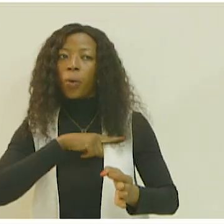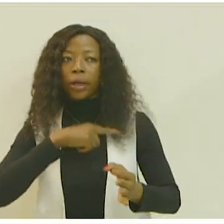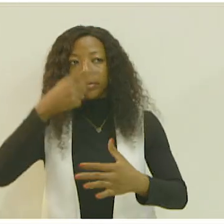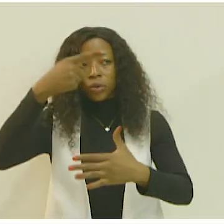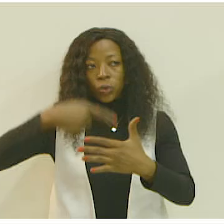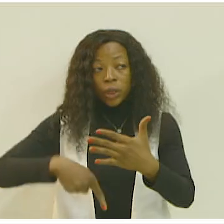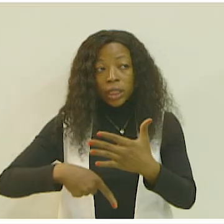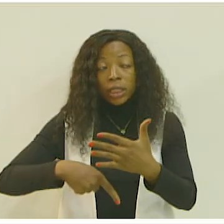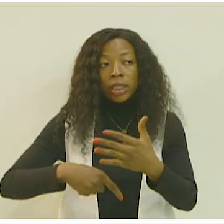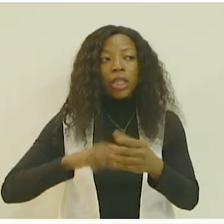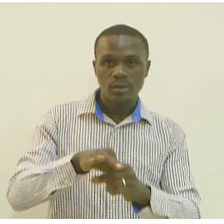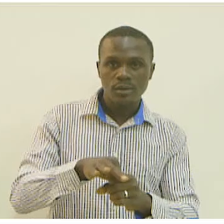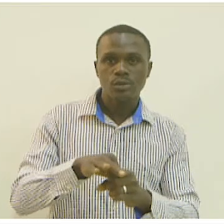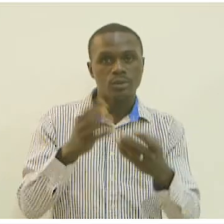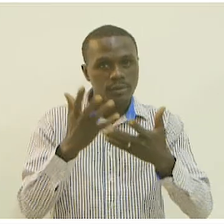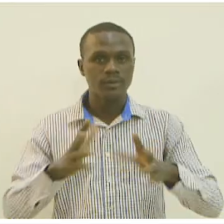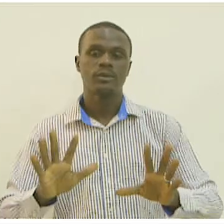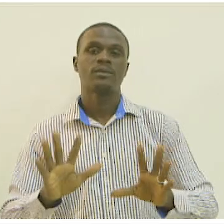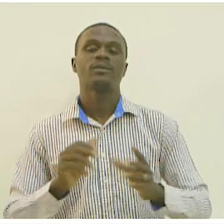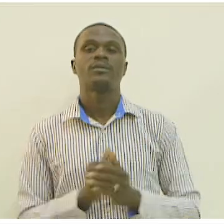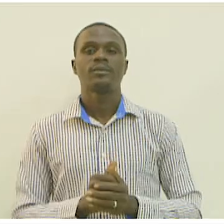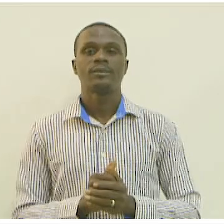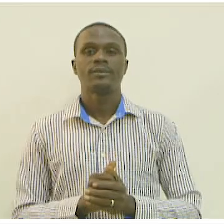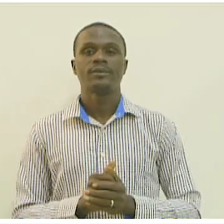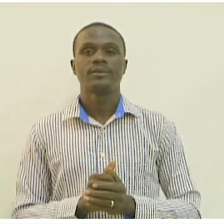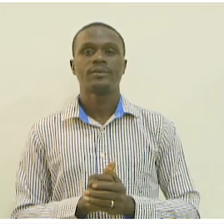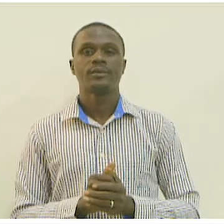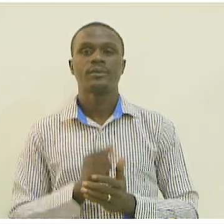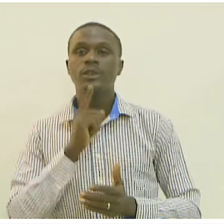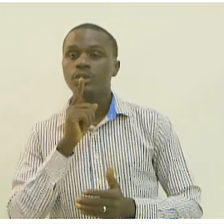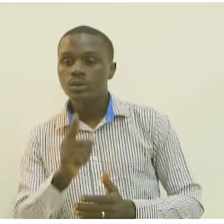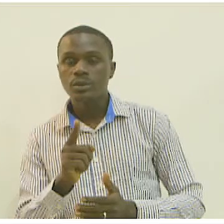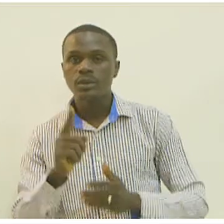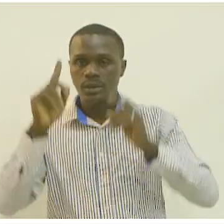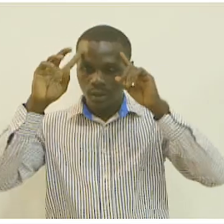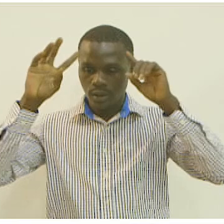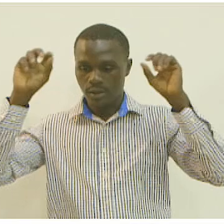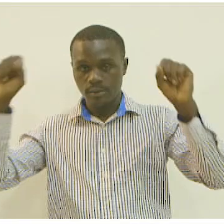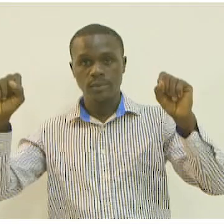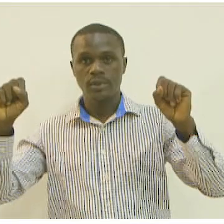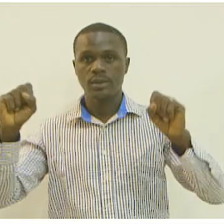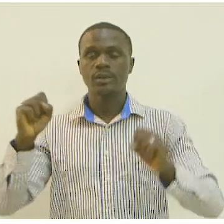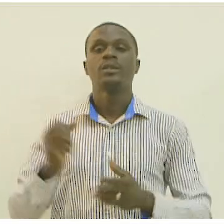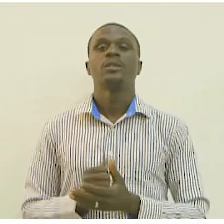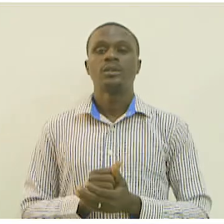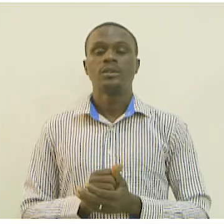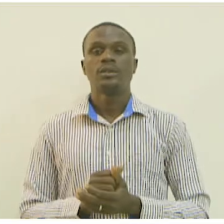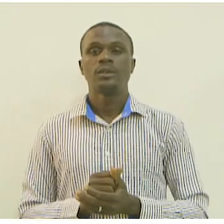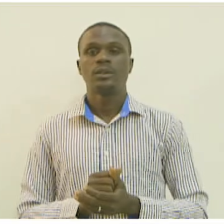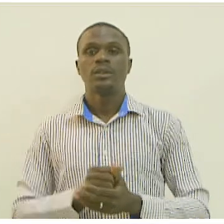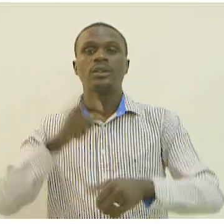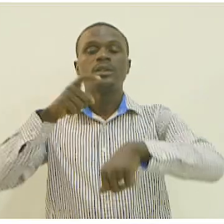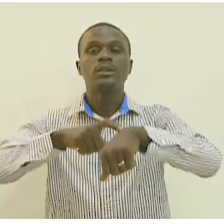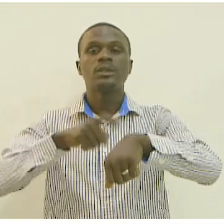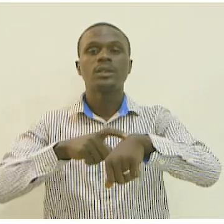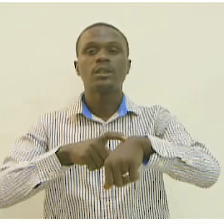the product of that work. As stated by His Excellency President Julius Maada Bio in his national address